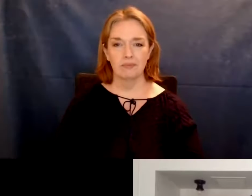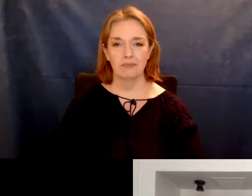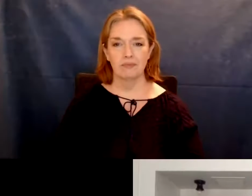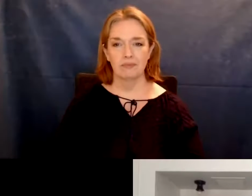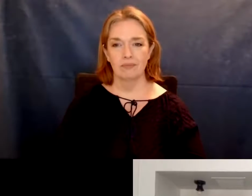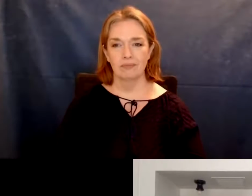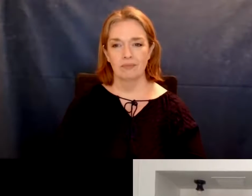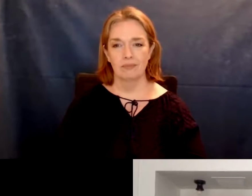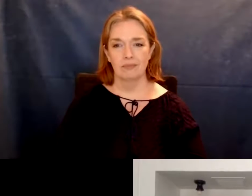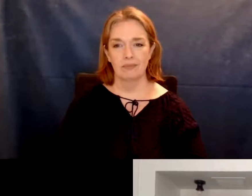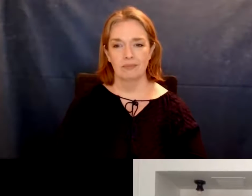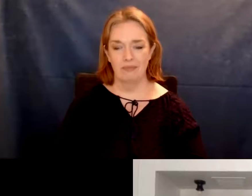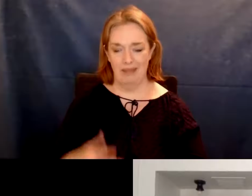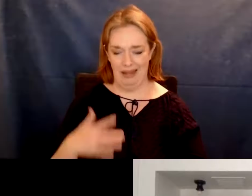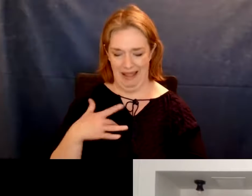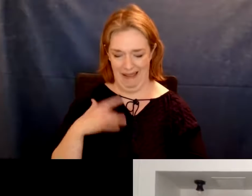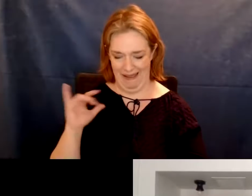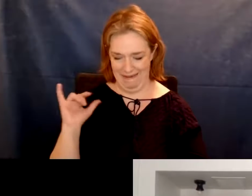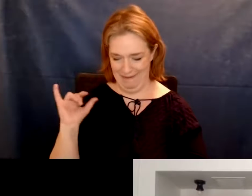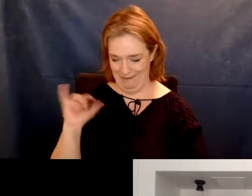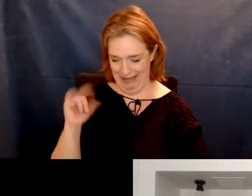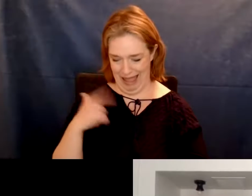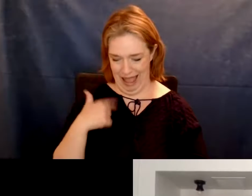I feel like I left out some things, but